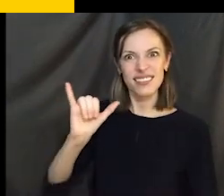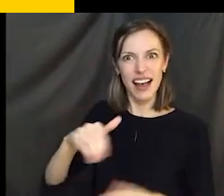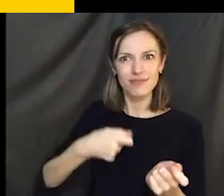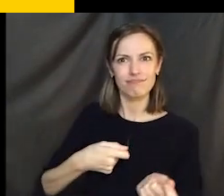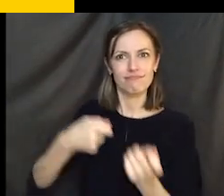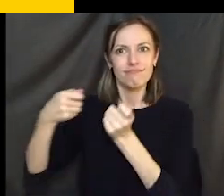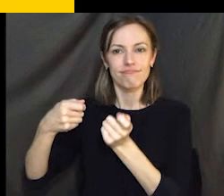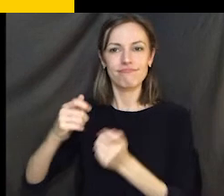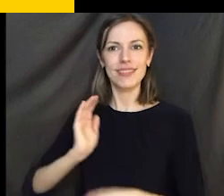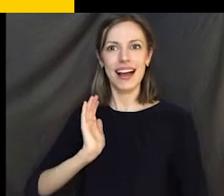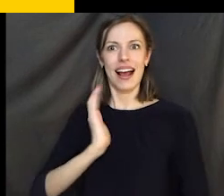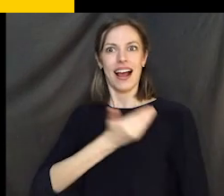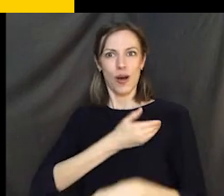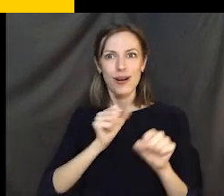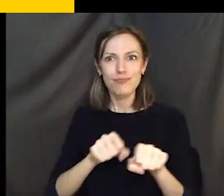fail.